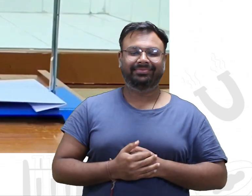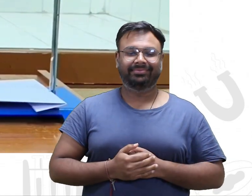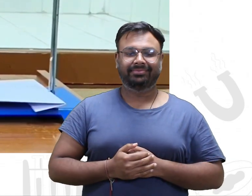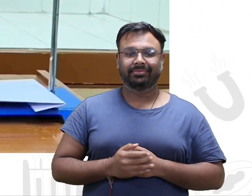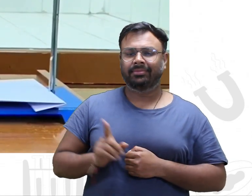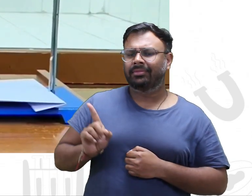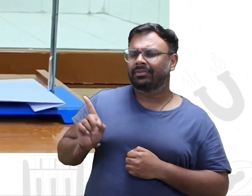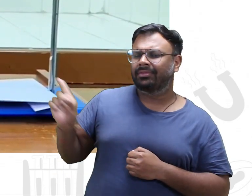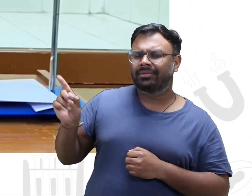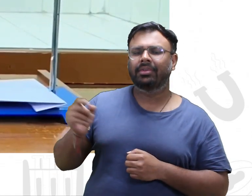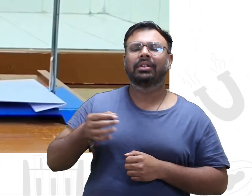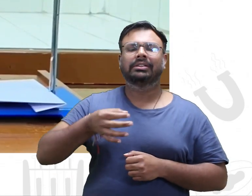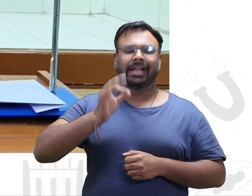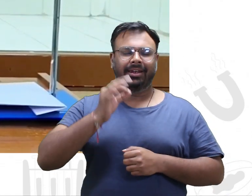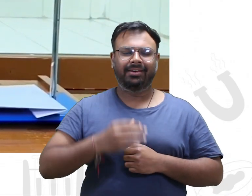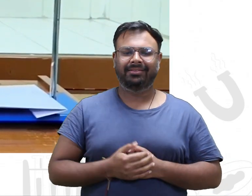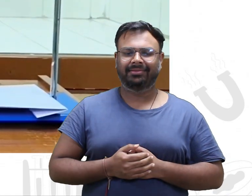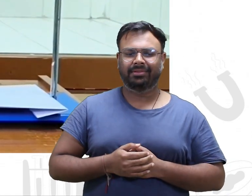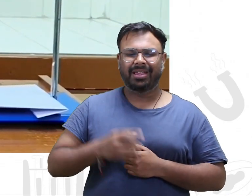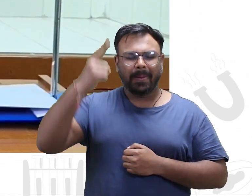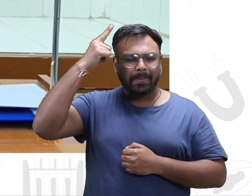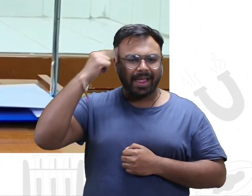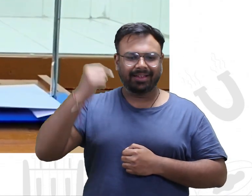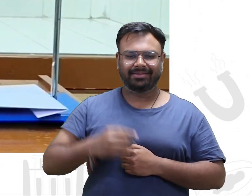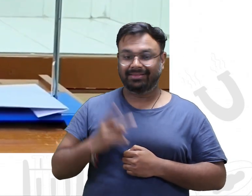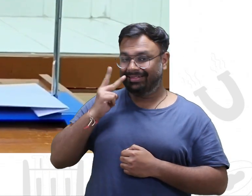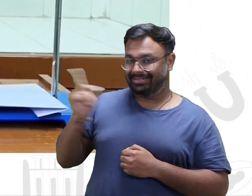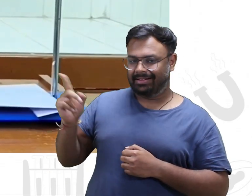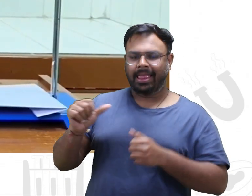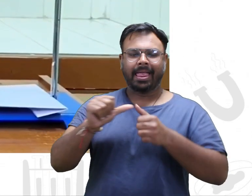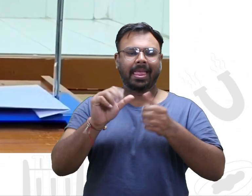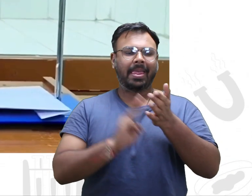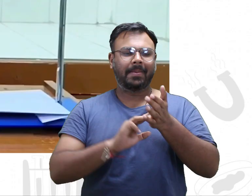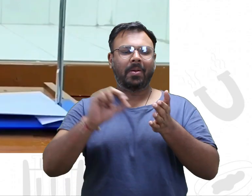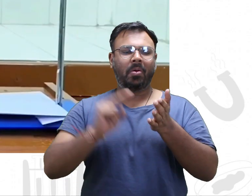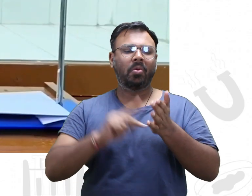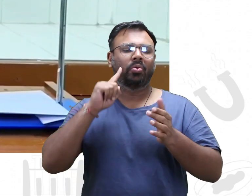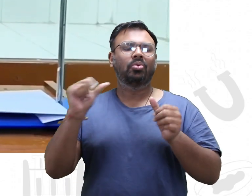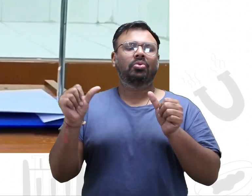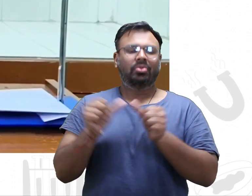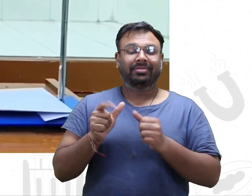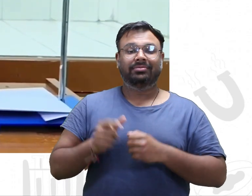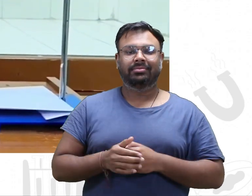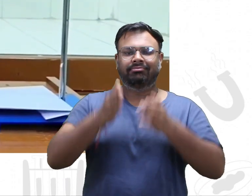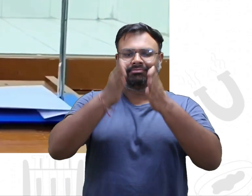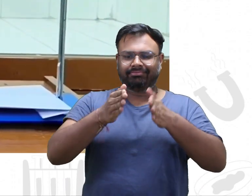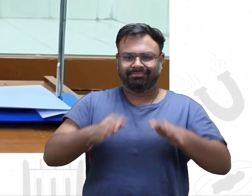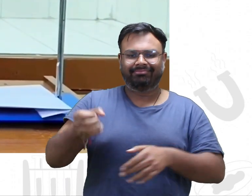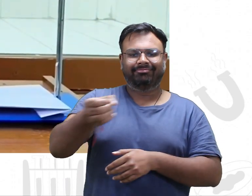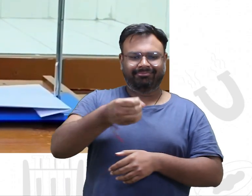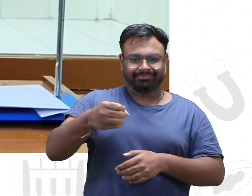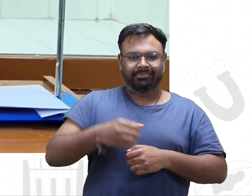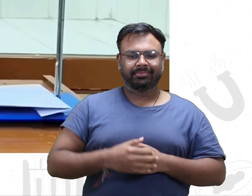tap water, Ediochrome black tea indicator, ammonia buffer solution,